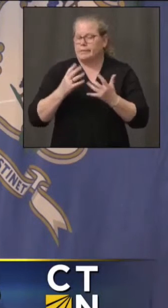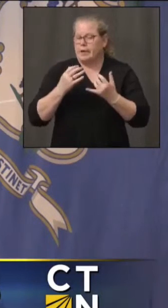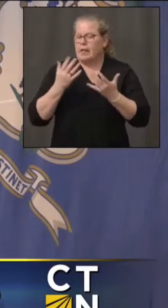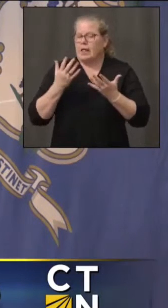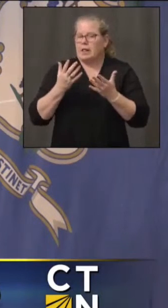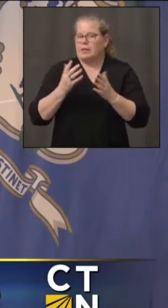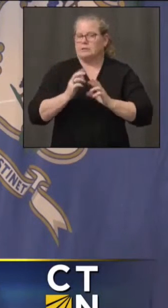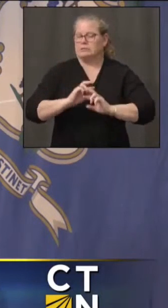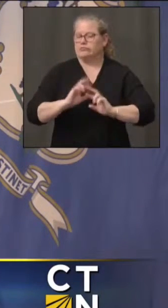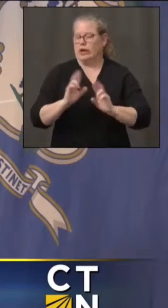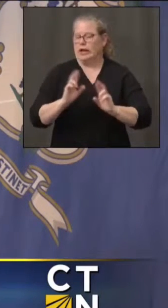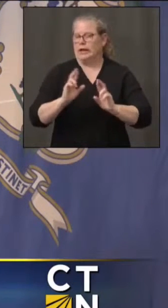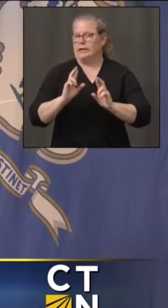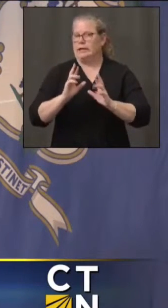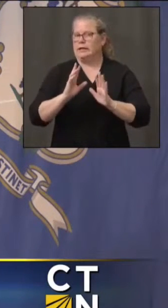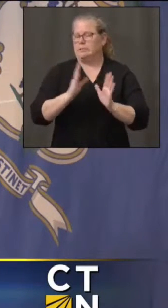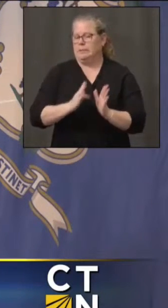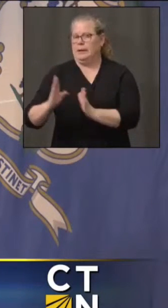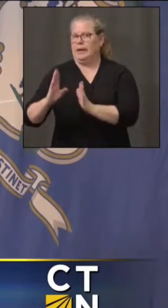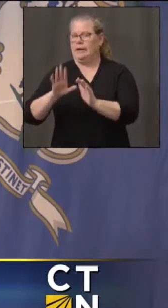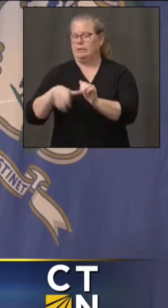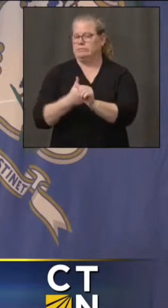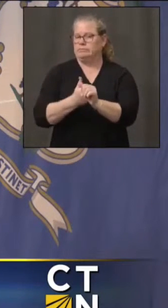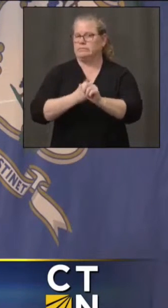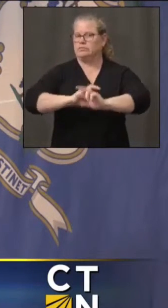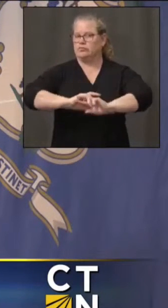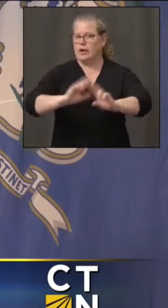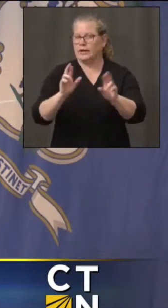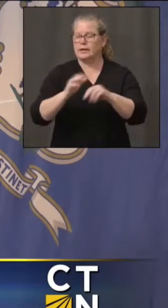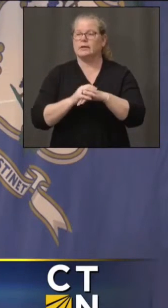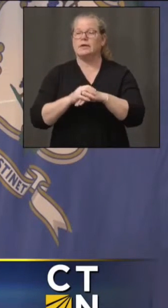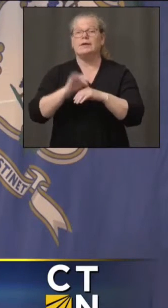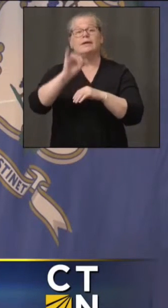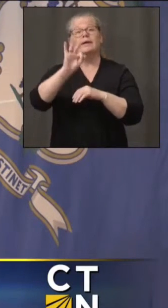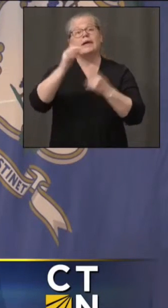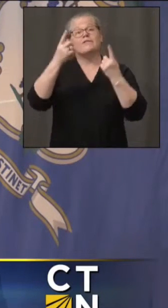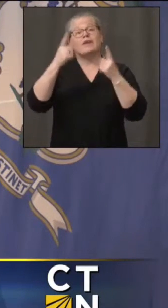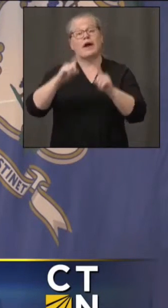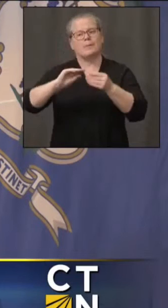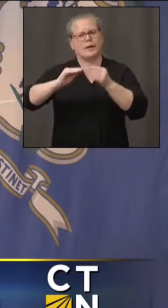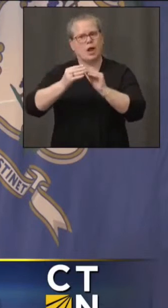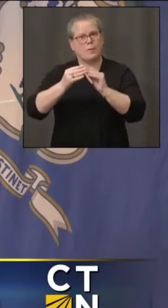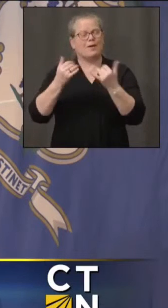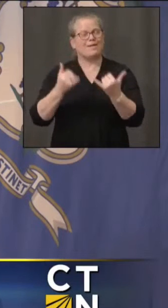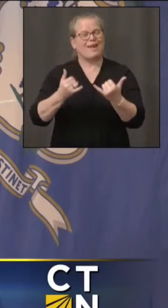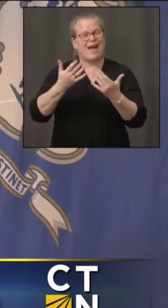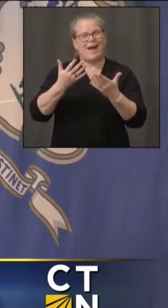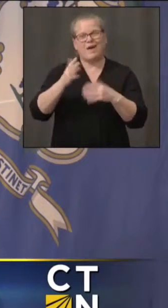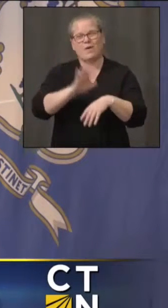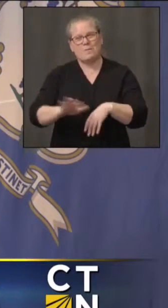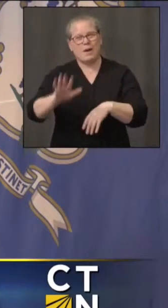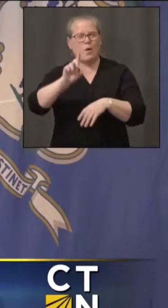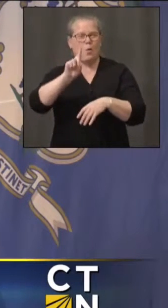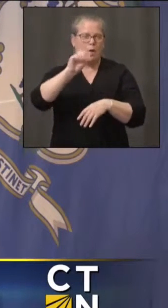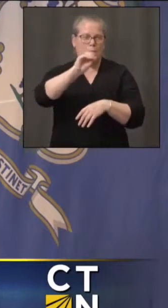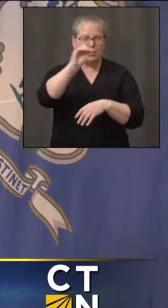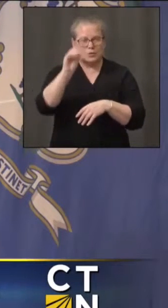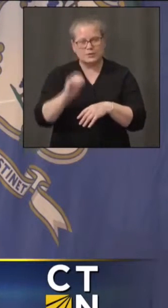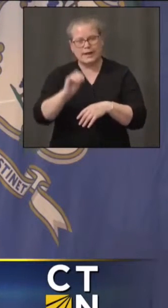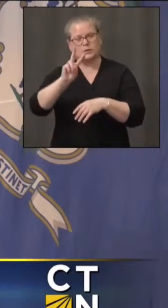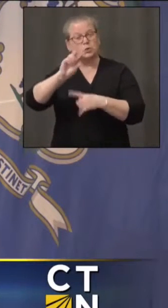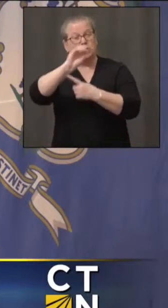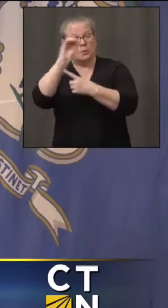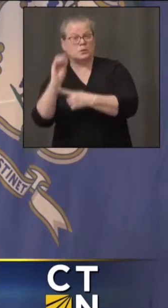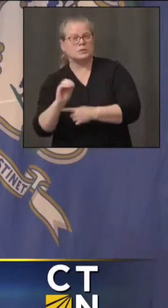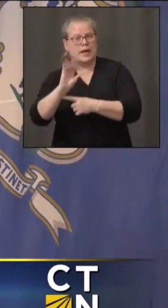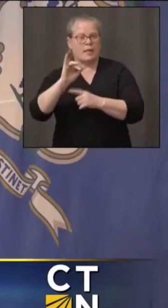fast it's ramping up, when it gets north of, say, 5%. And in particular, looking at the overall community spread as reflected